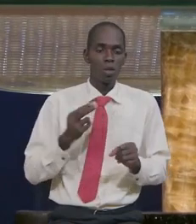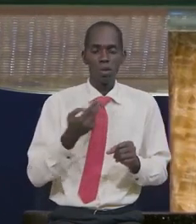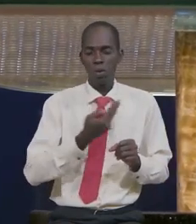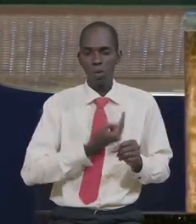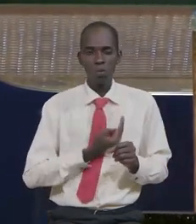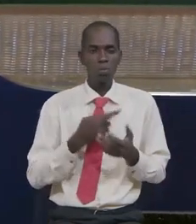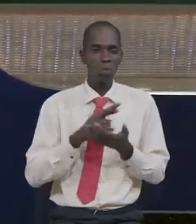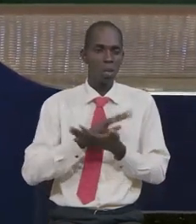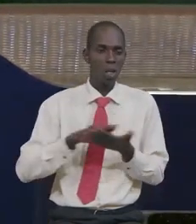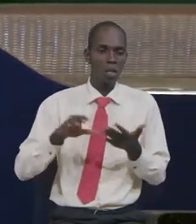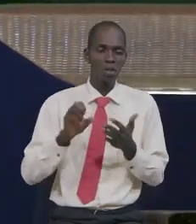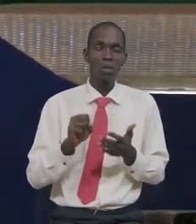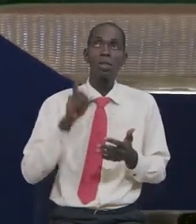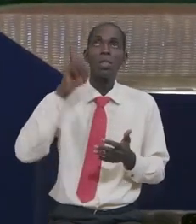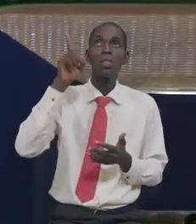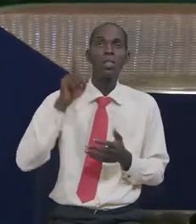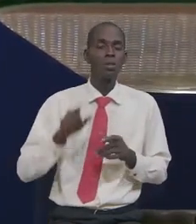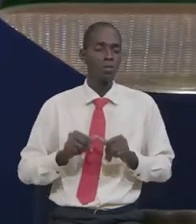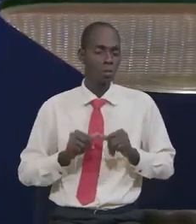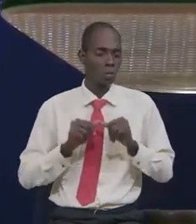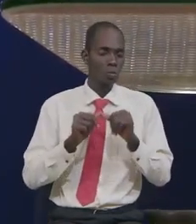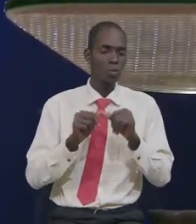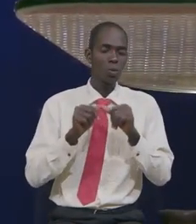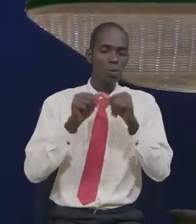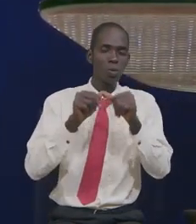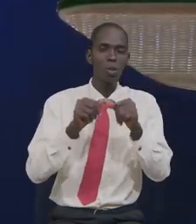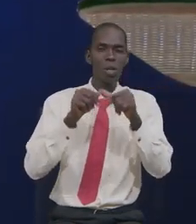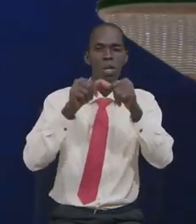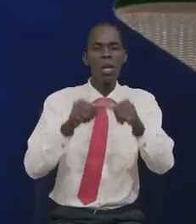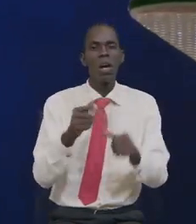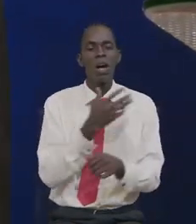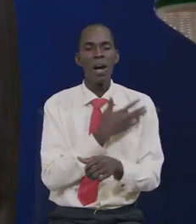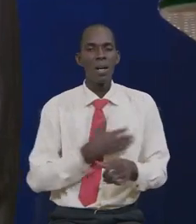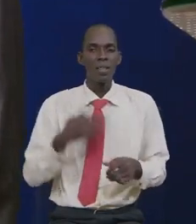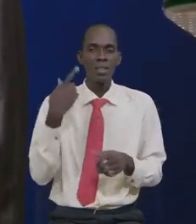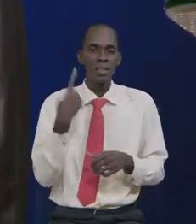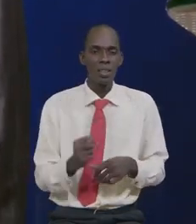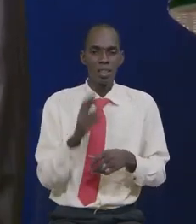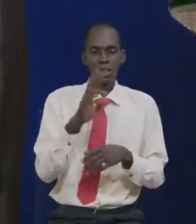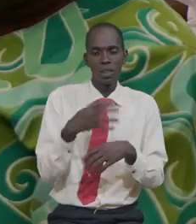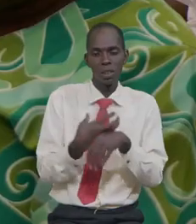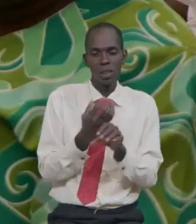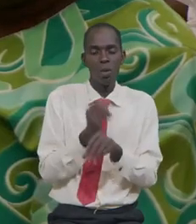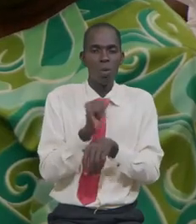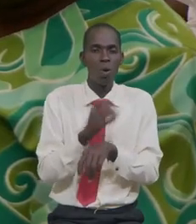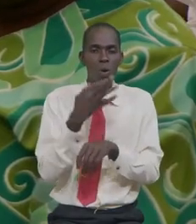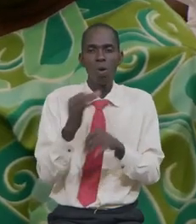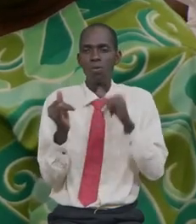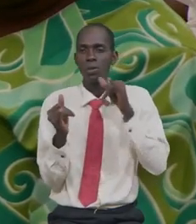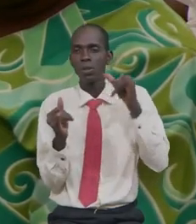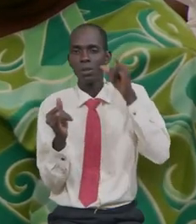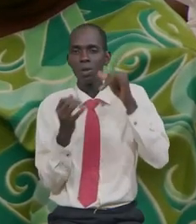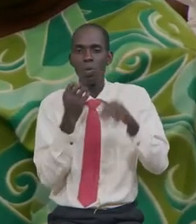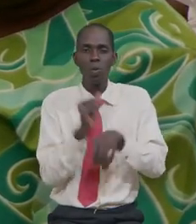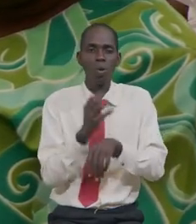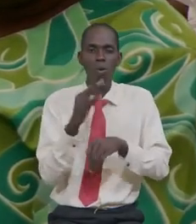restored us, he continues and continues. And the refining of yesterday, of yesteryears, is not